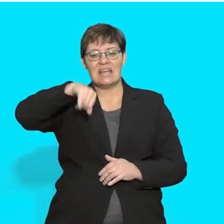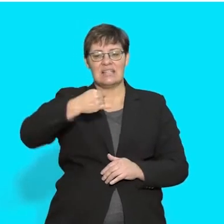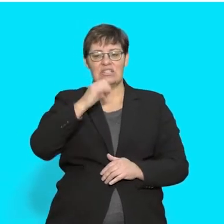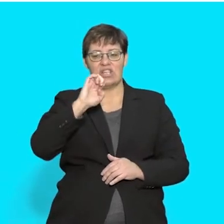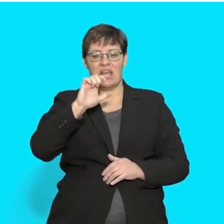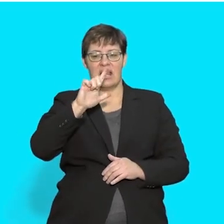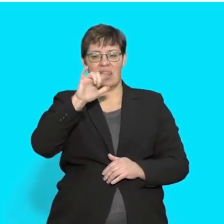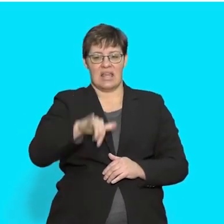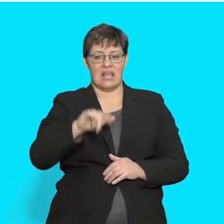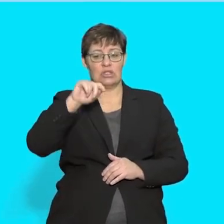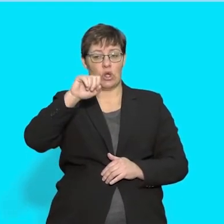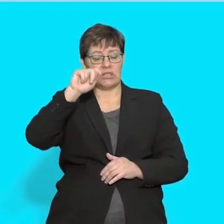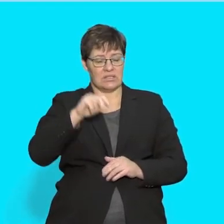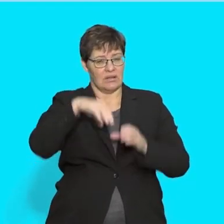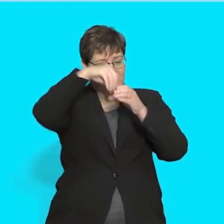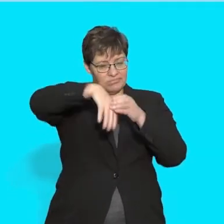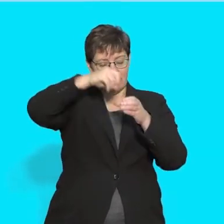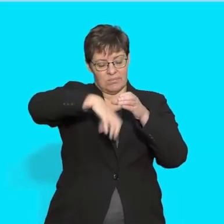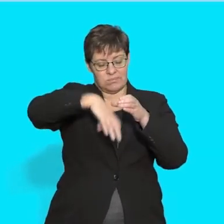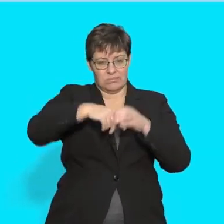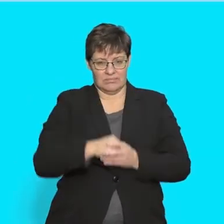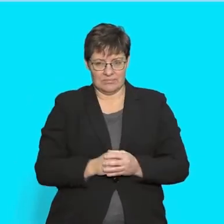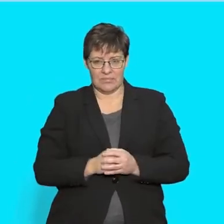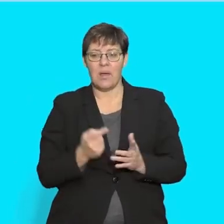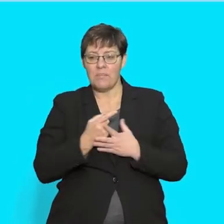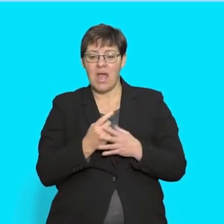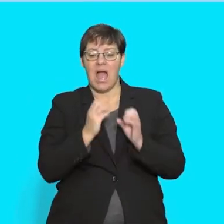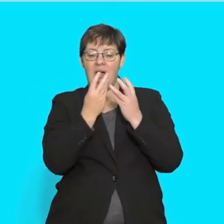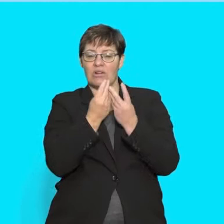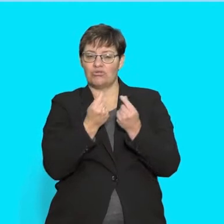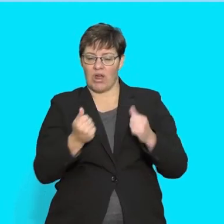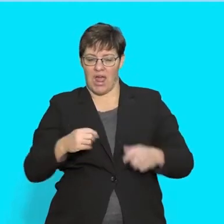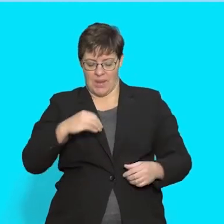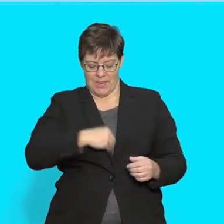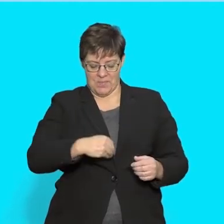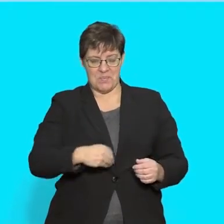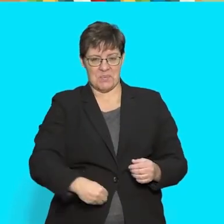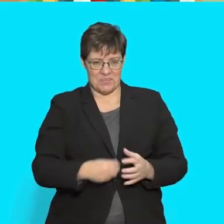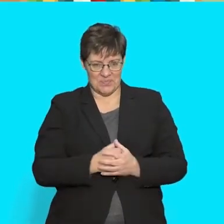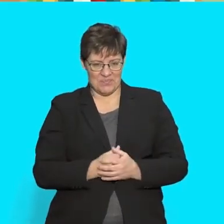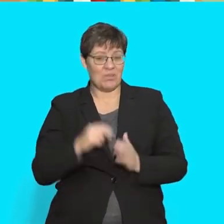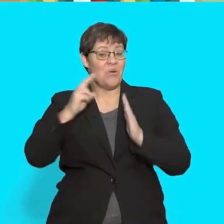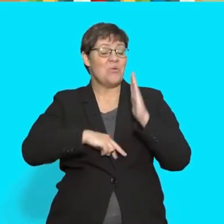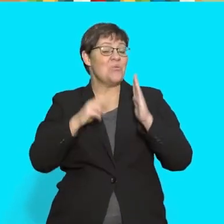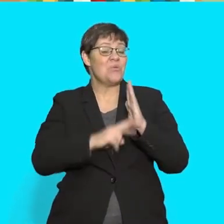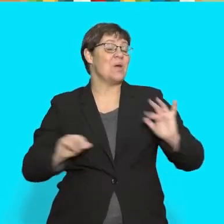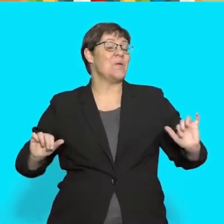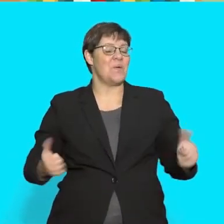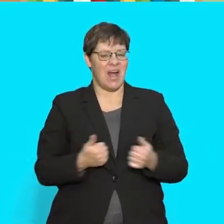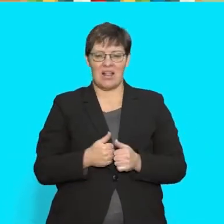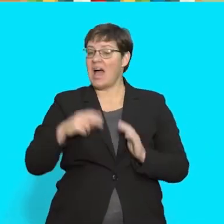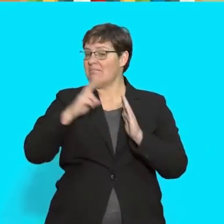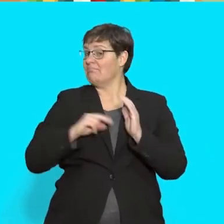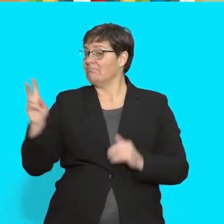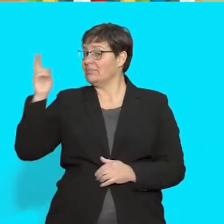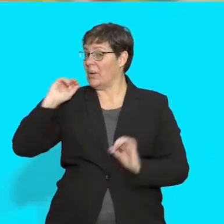down the cone. 7. Allow to dry. Well read! They sound great,